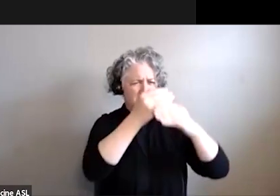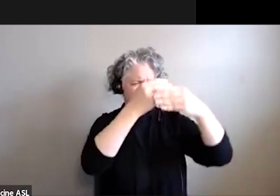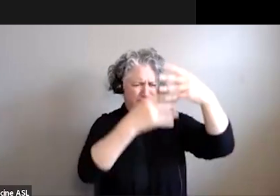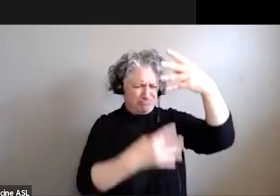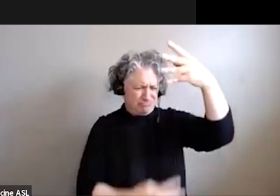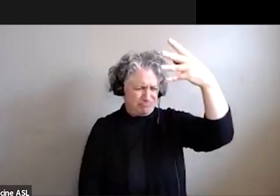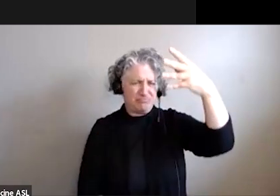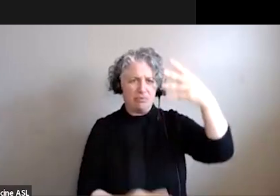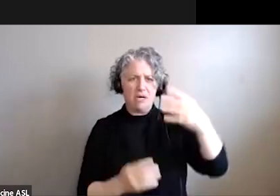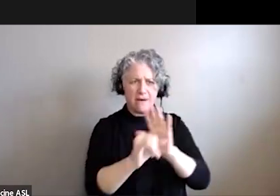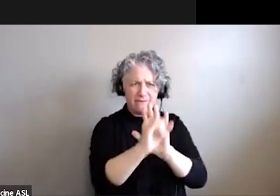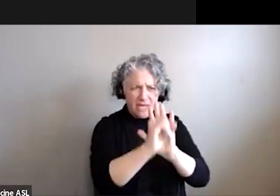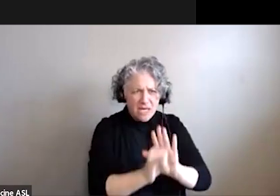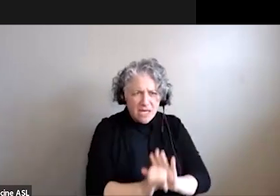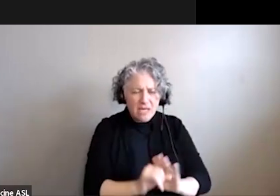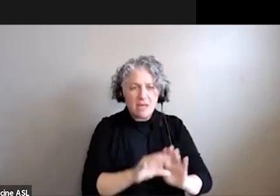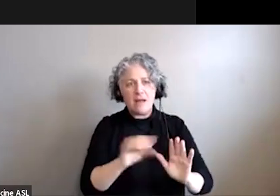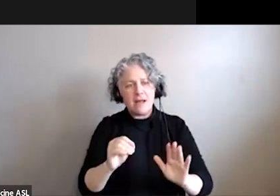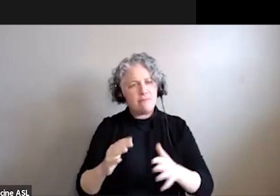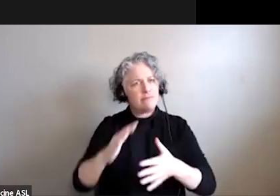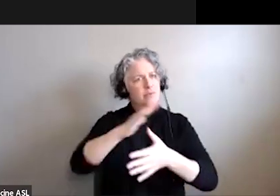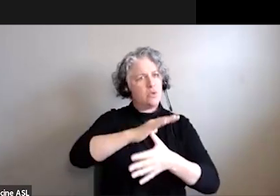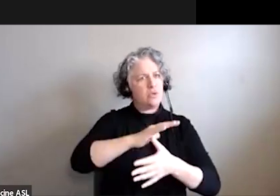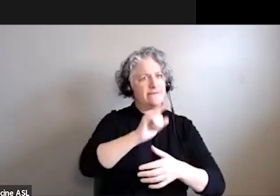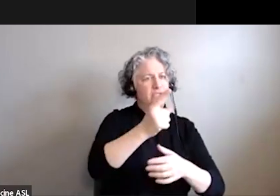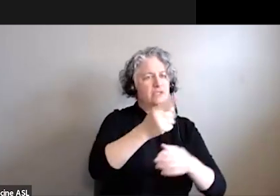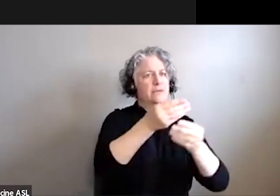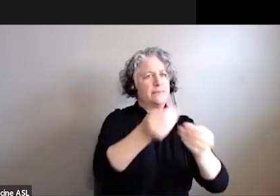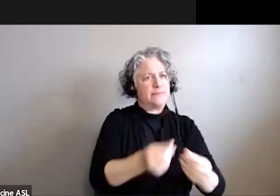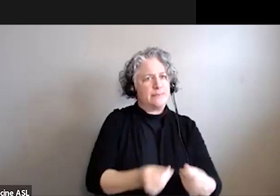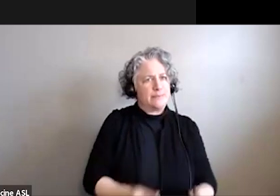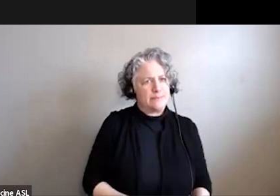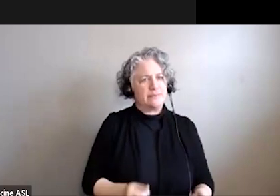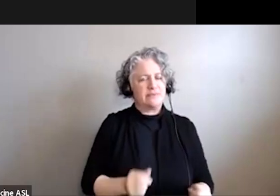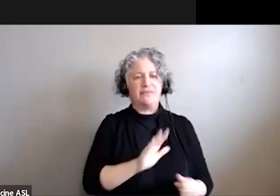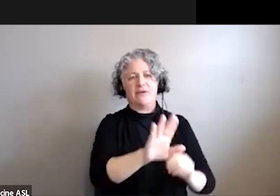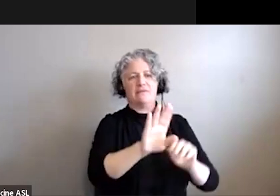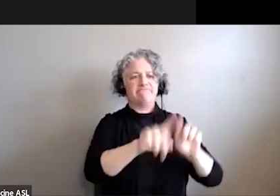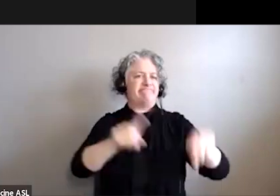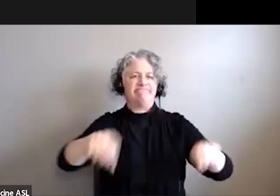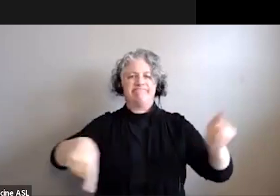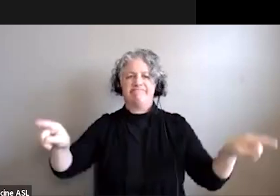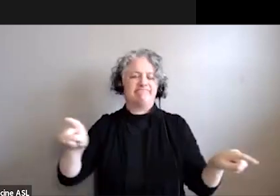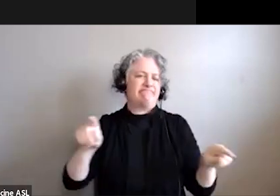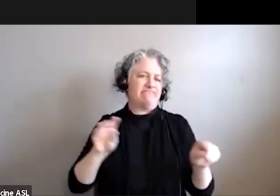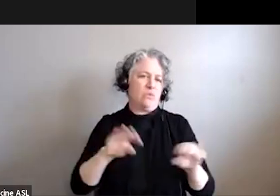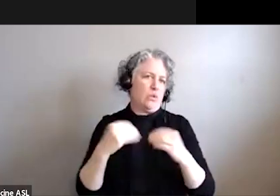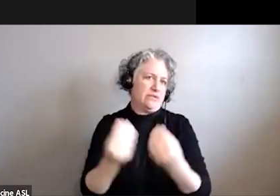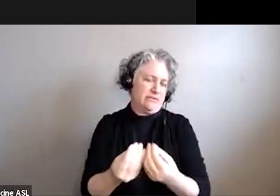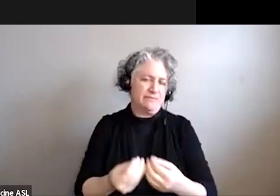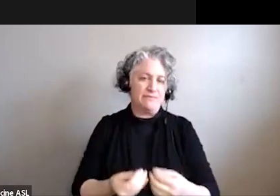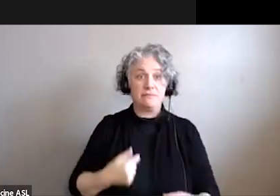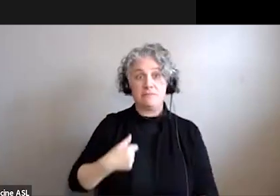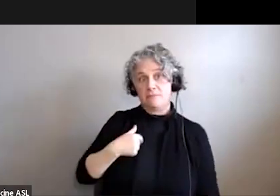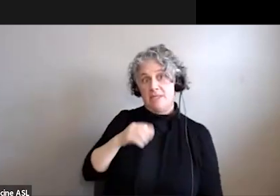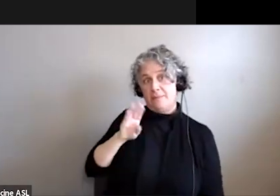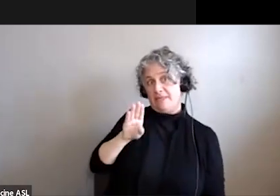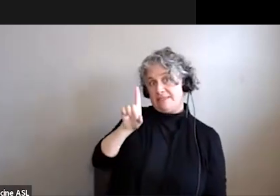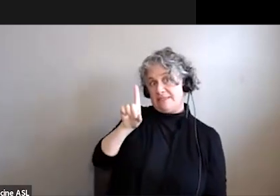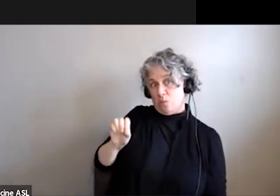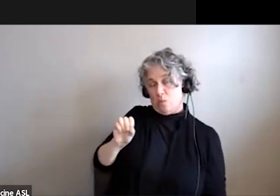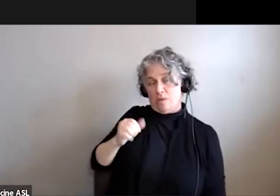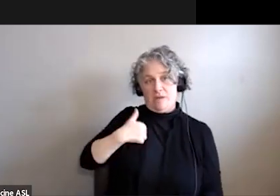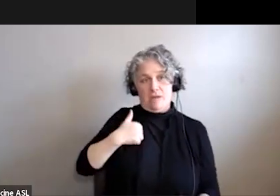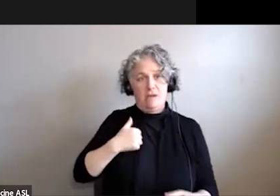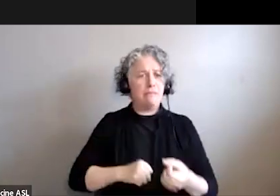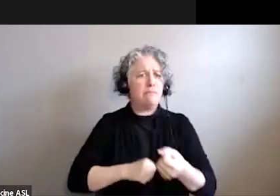their organizations. So I'm from BDO Canada, and we support organizations all across